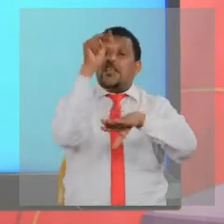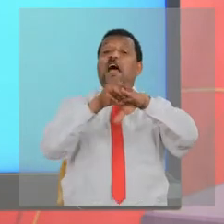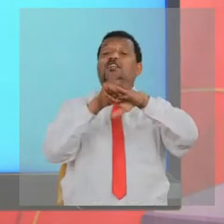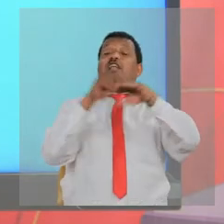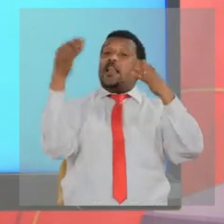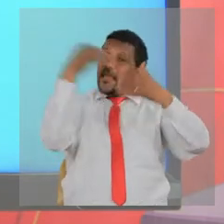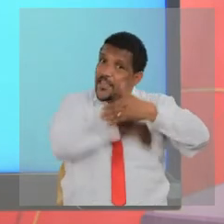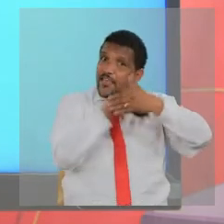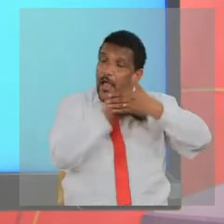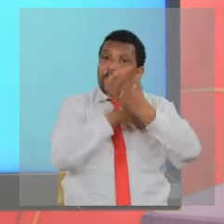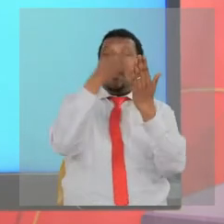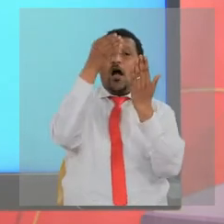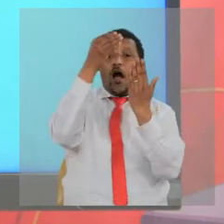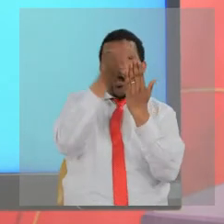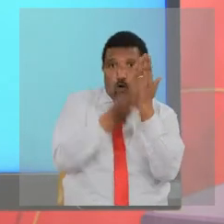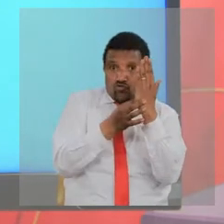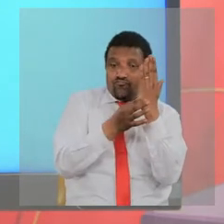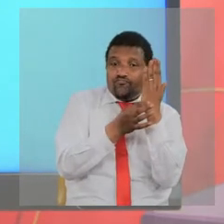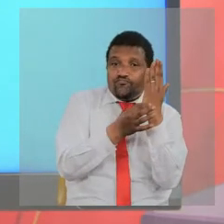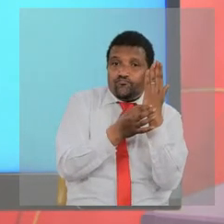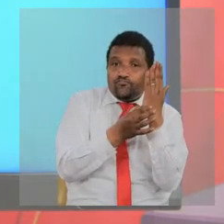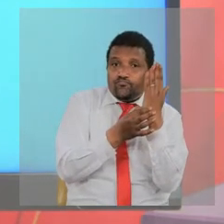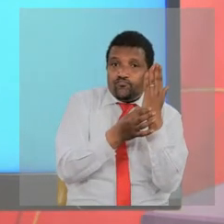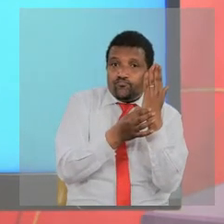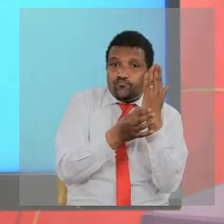national income accounts.